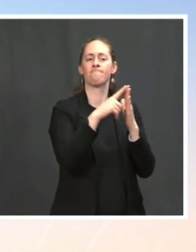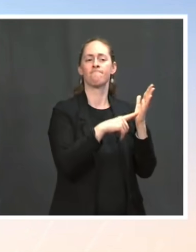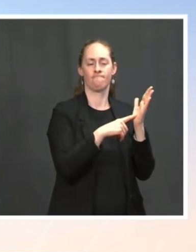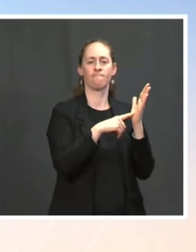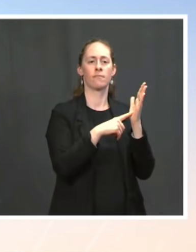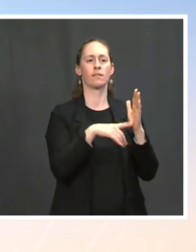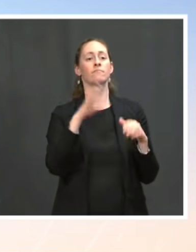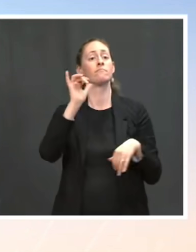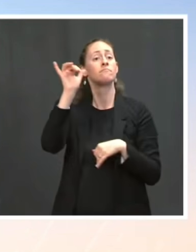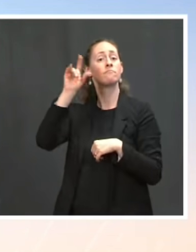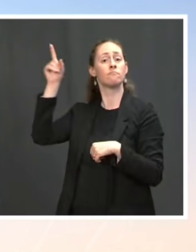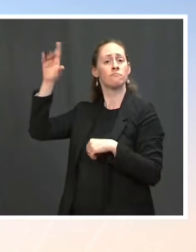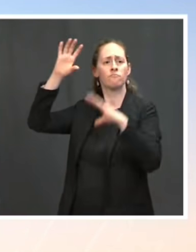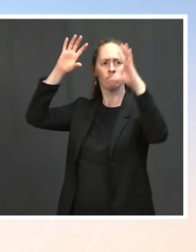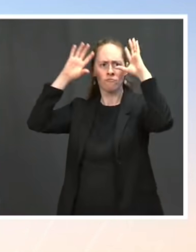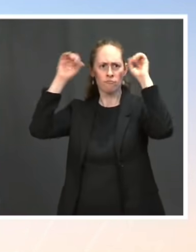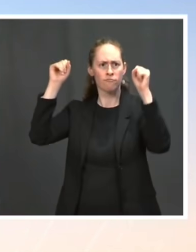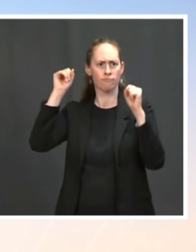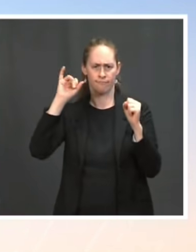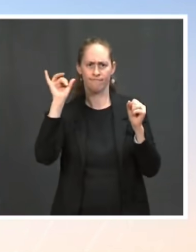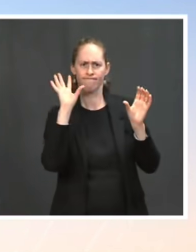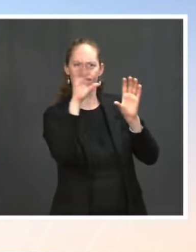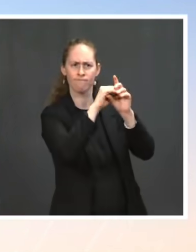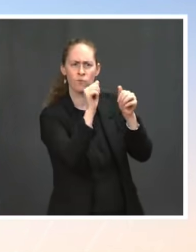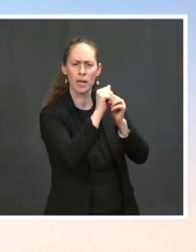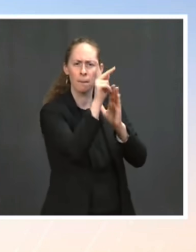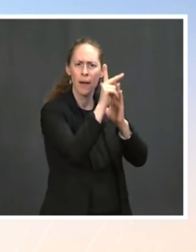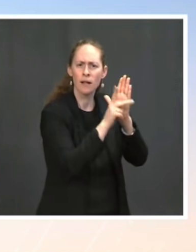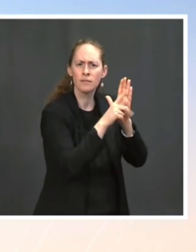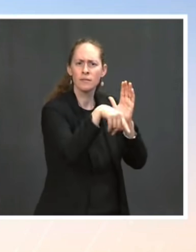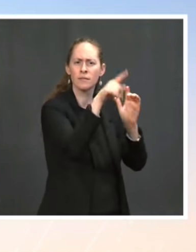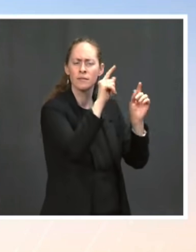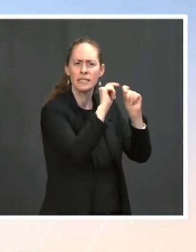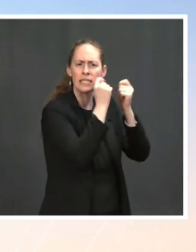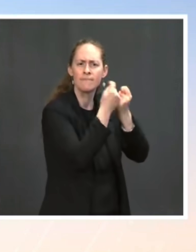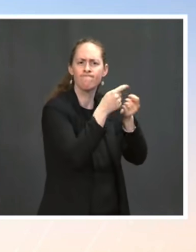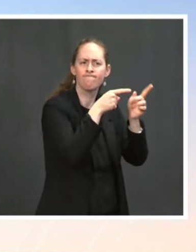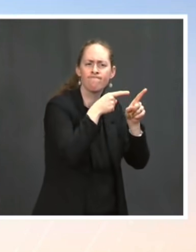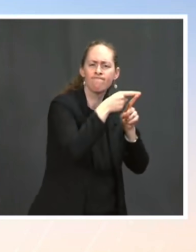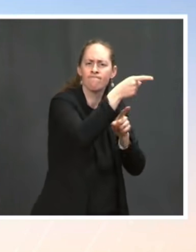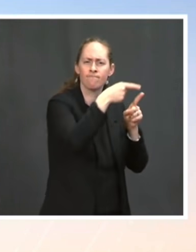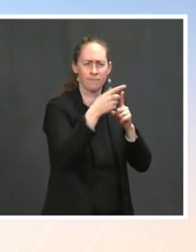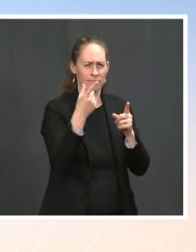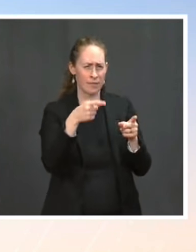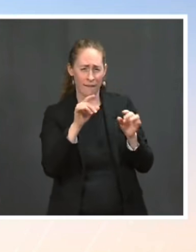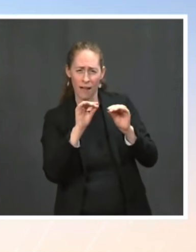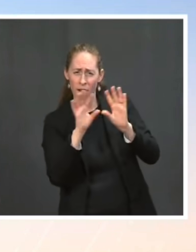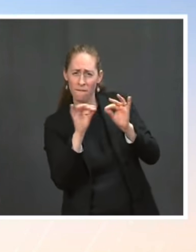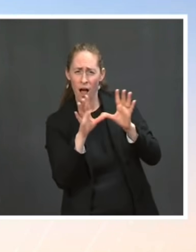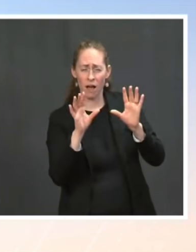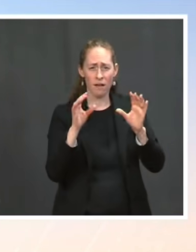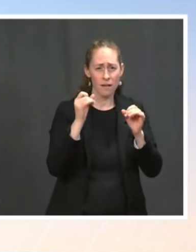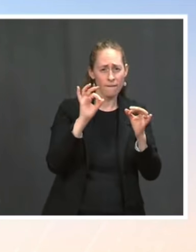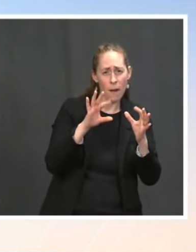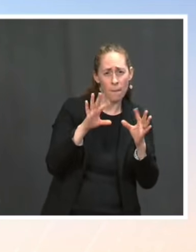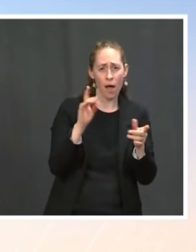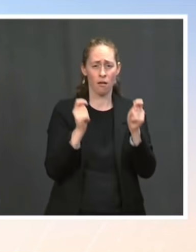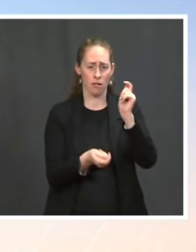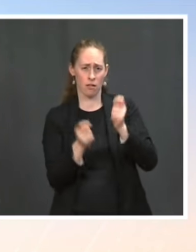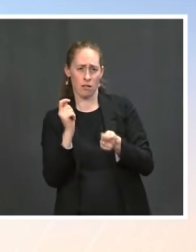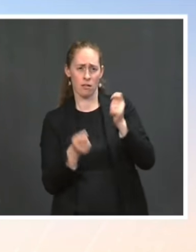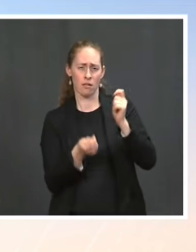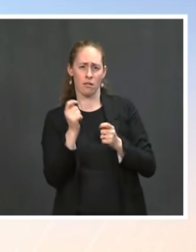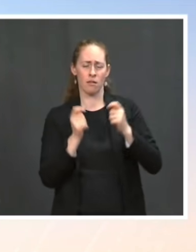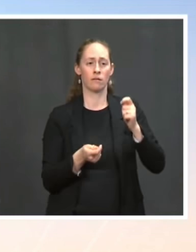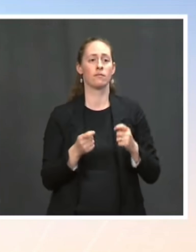here. He engages with his policy teams to ask for additional details, ask for further clarification. And certainly, given we're rolling out the American